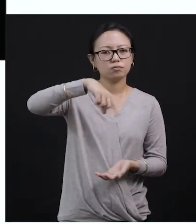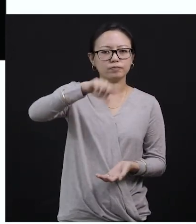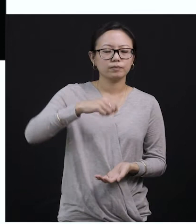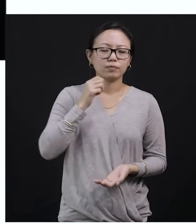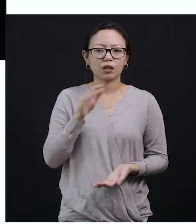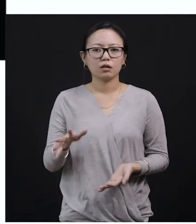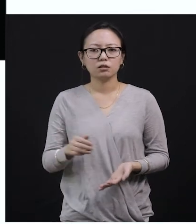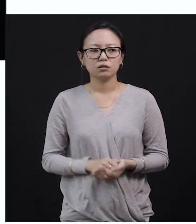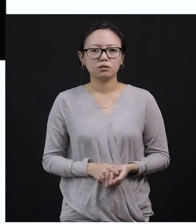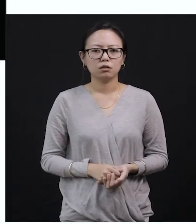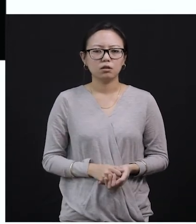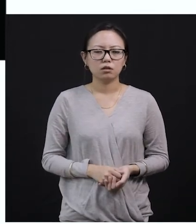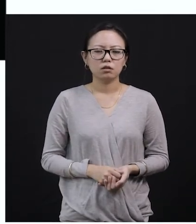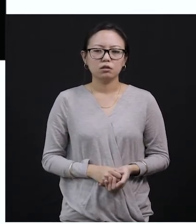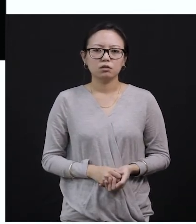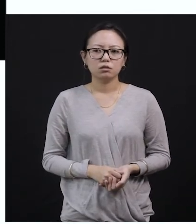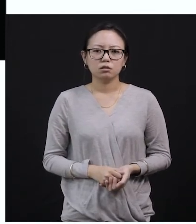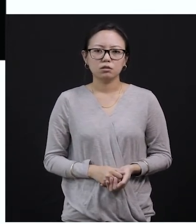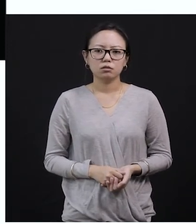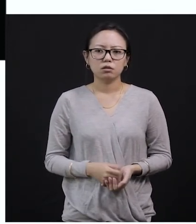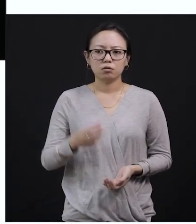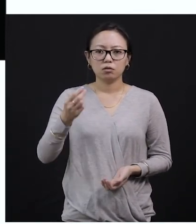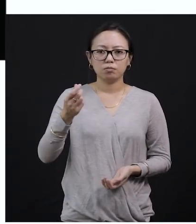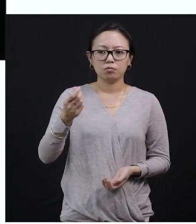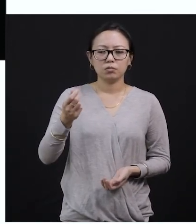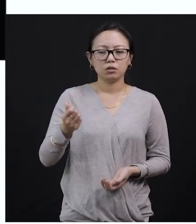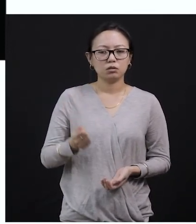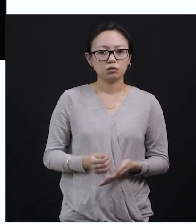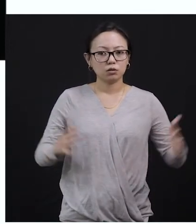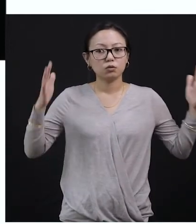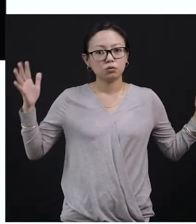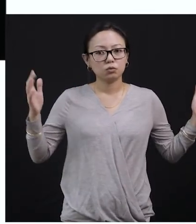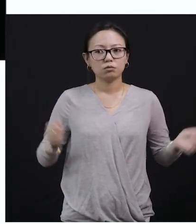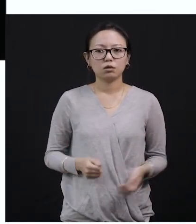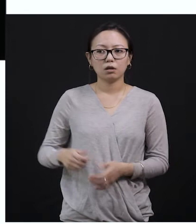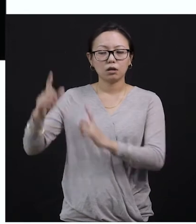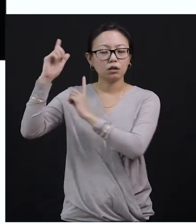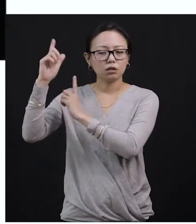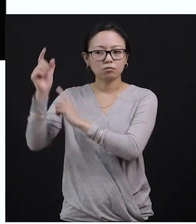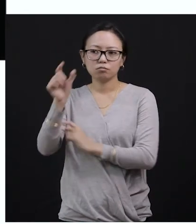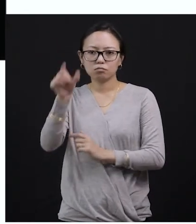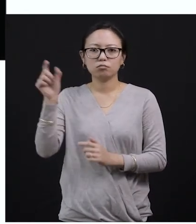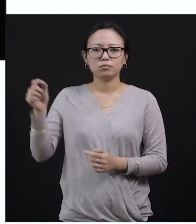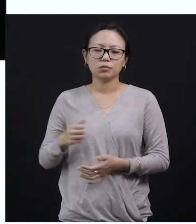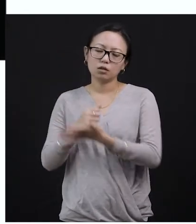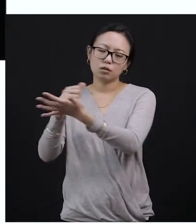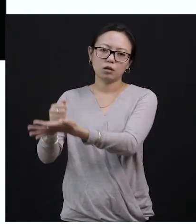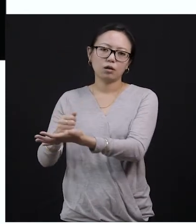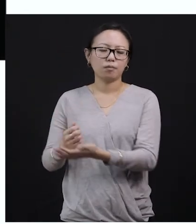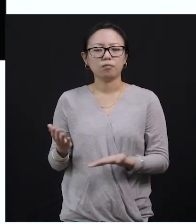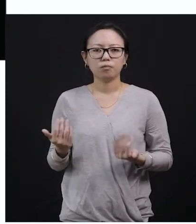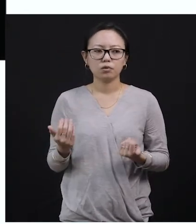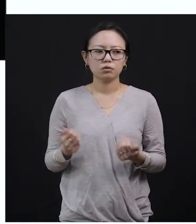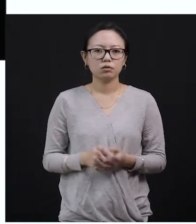them, and this gave them a good amount of money to maintain their army. All right. And also they had a very strong